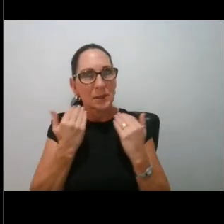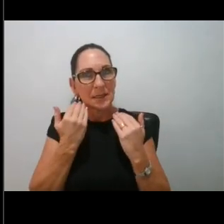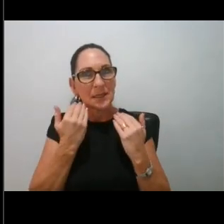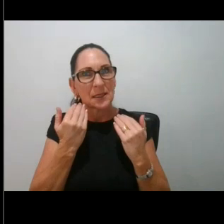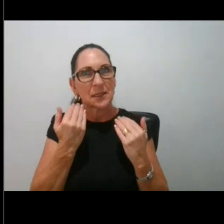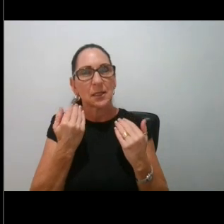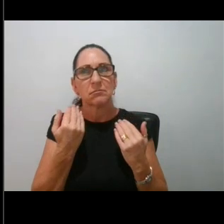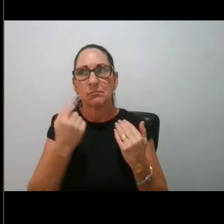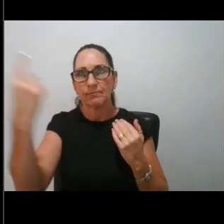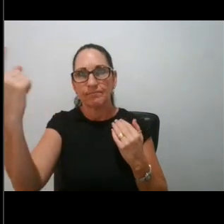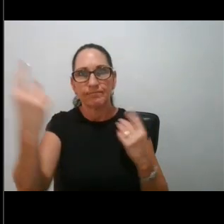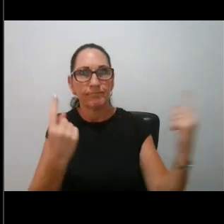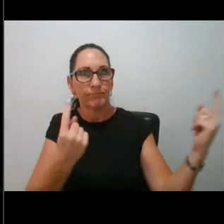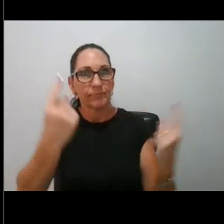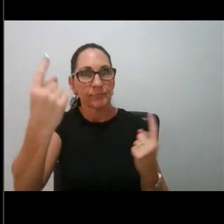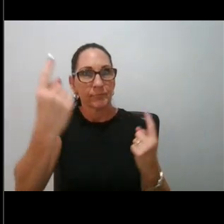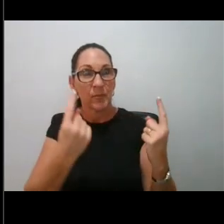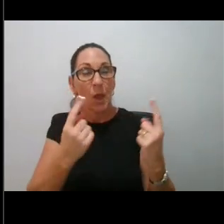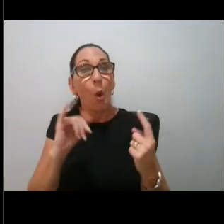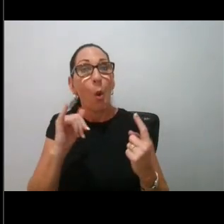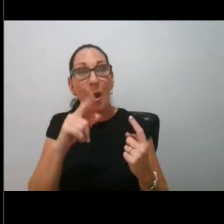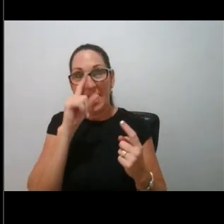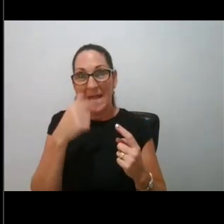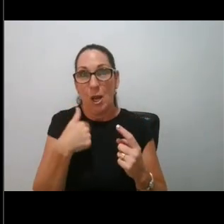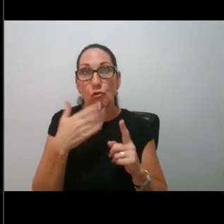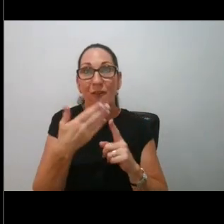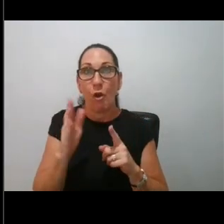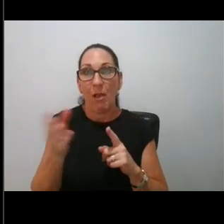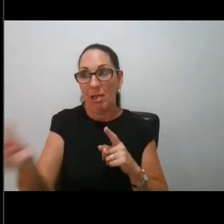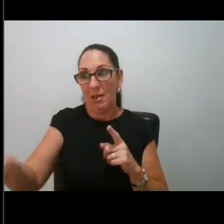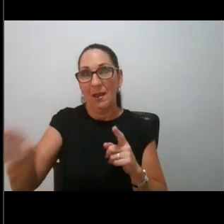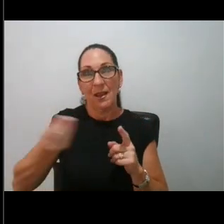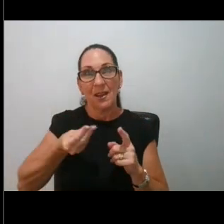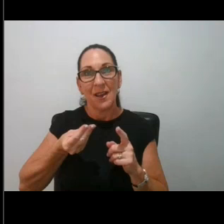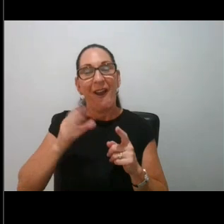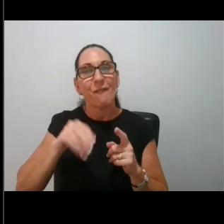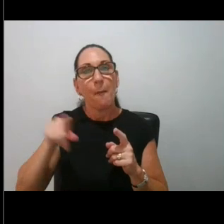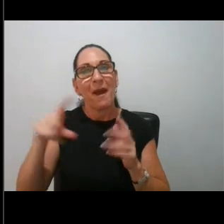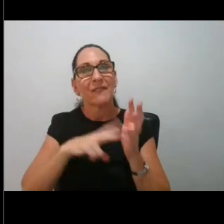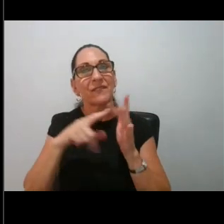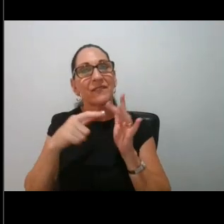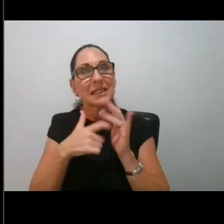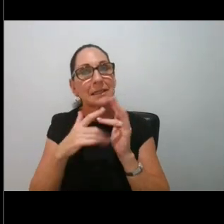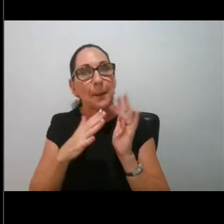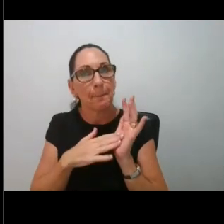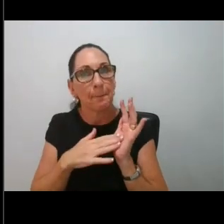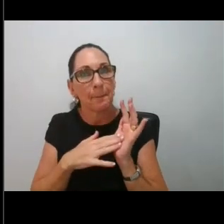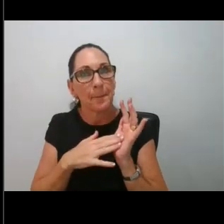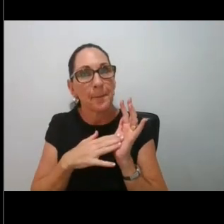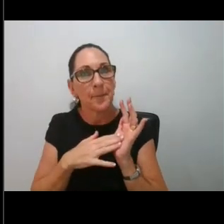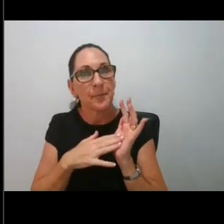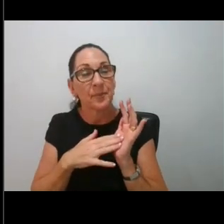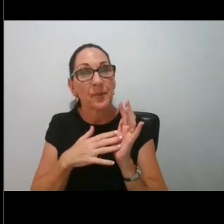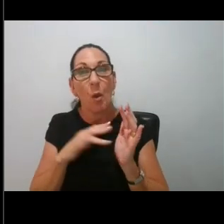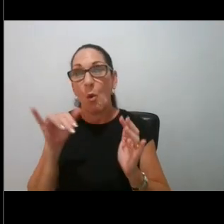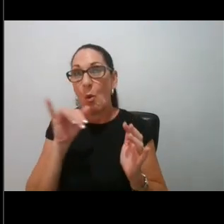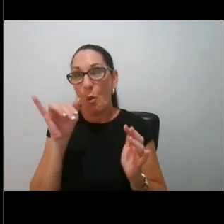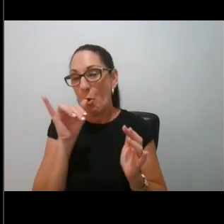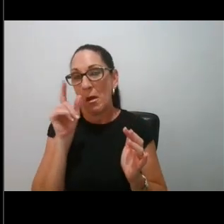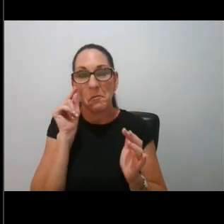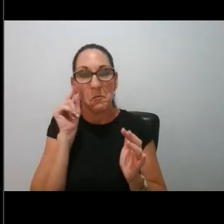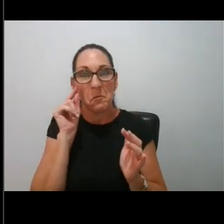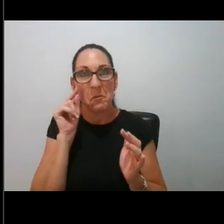also accept referrals from victims, or that a referral has come from